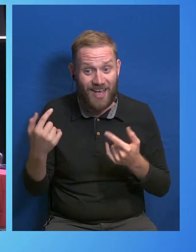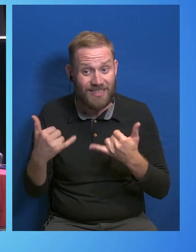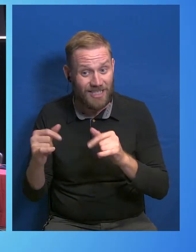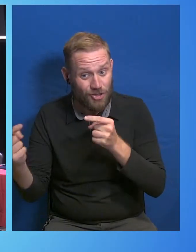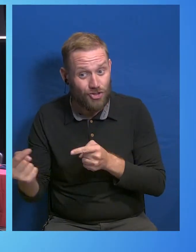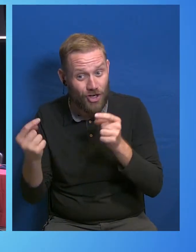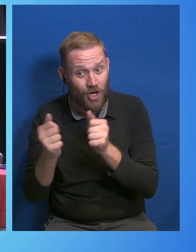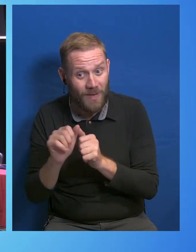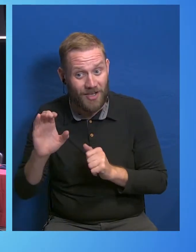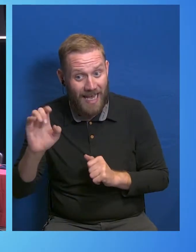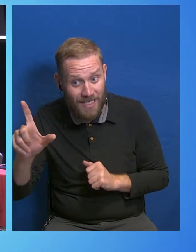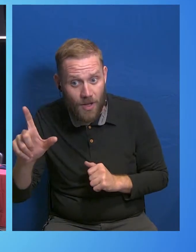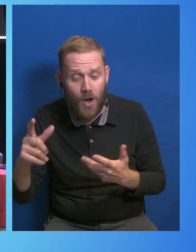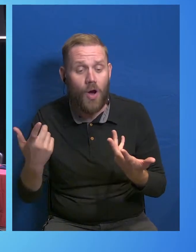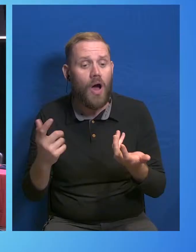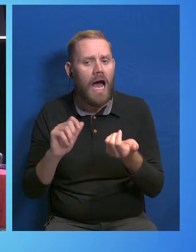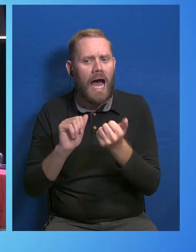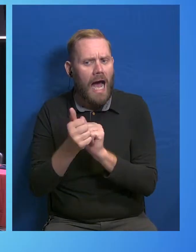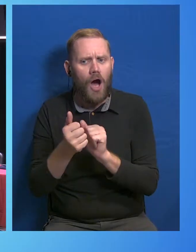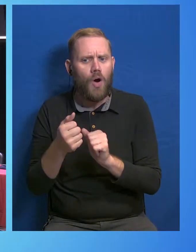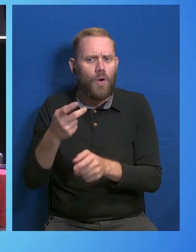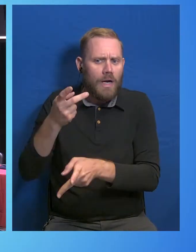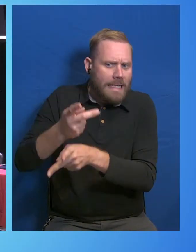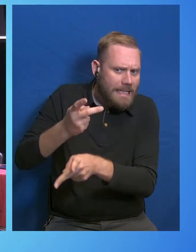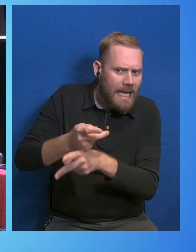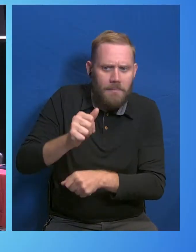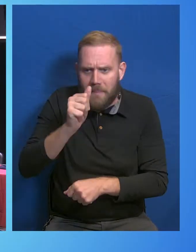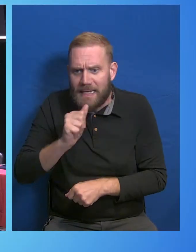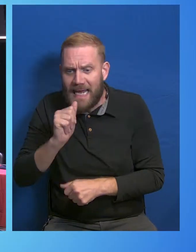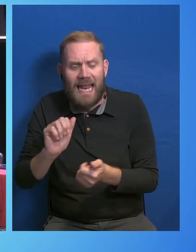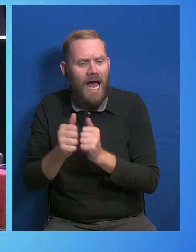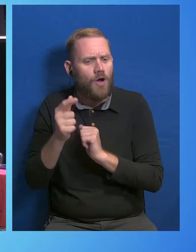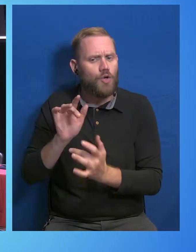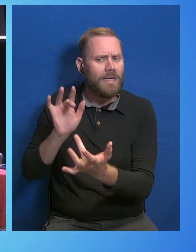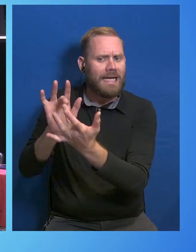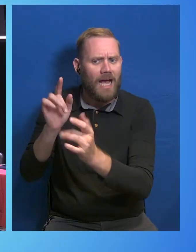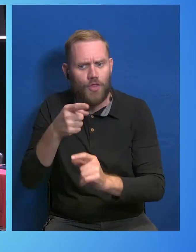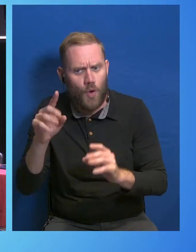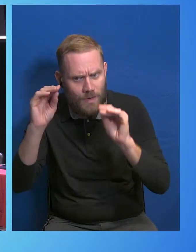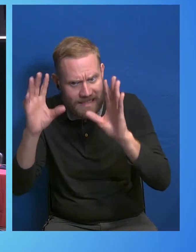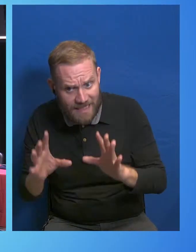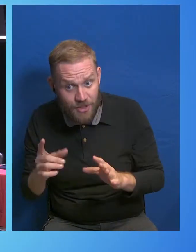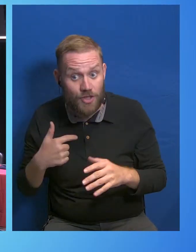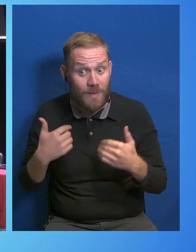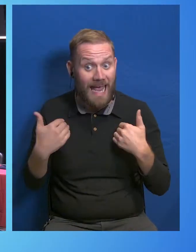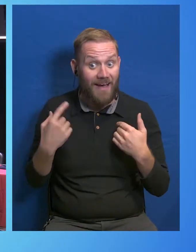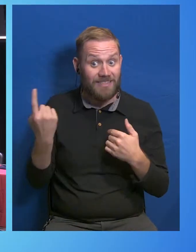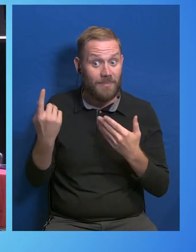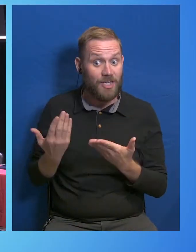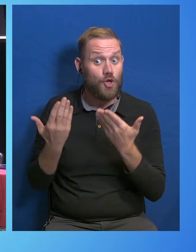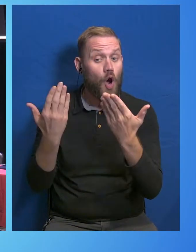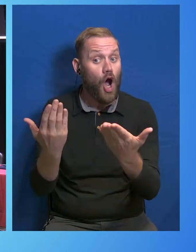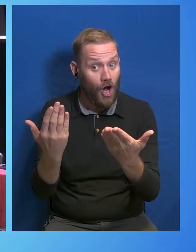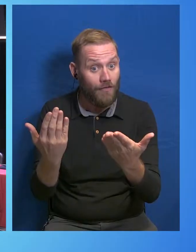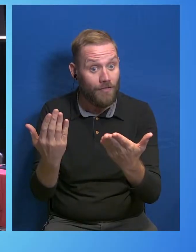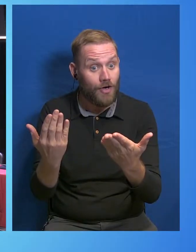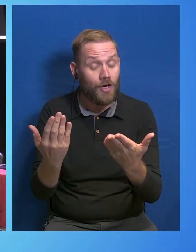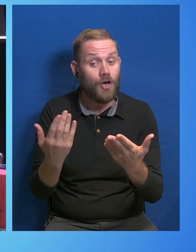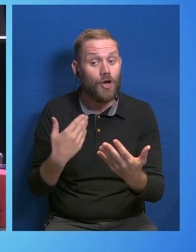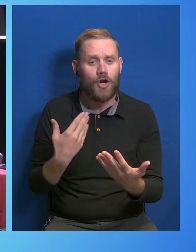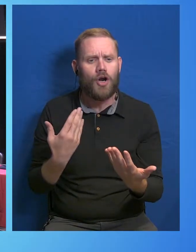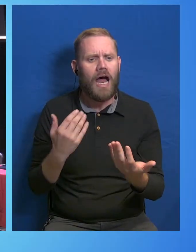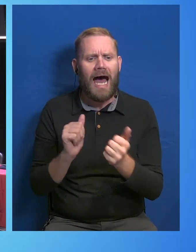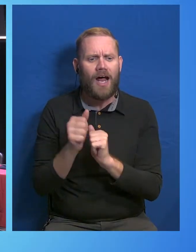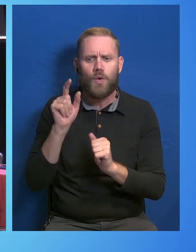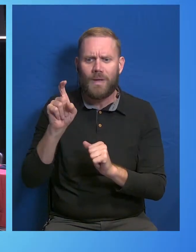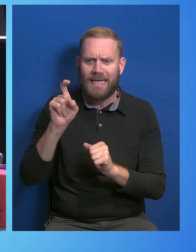caseloads. How are we going to go about addressing and reaching out to those teachers to say, we have something to offer that we can get with you? How do we